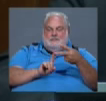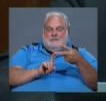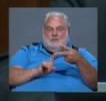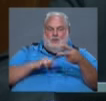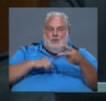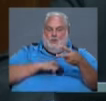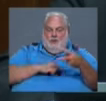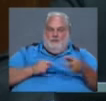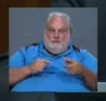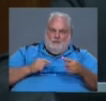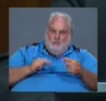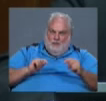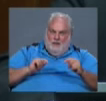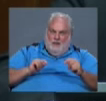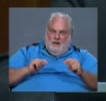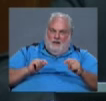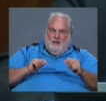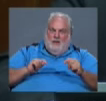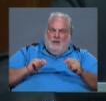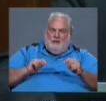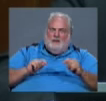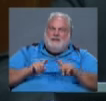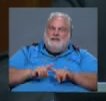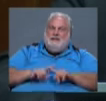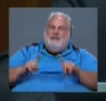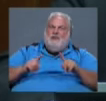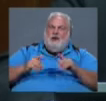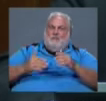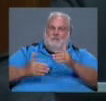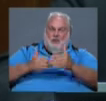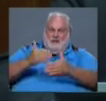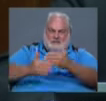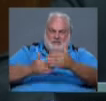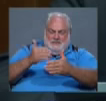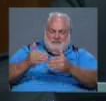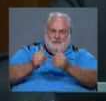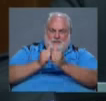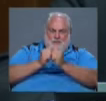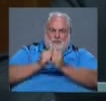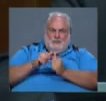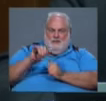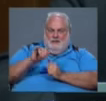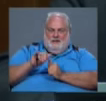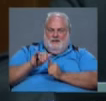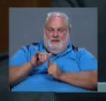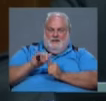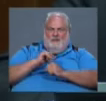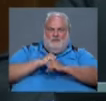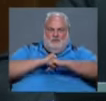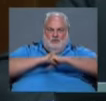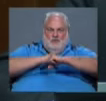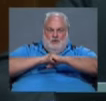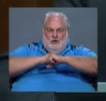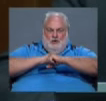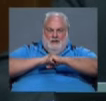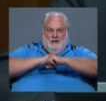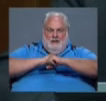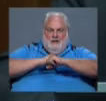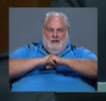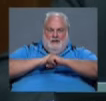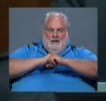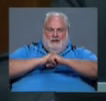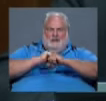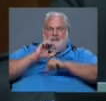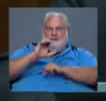we've tried different variations of this, of securing